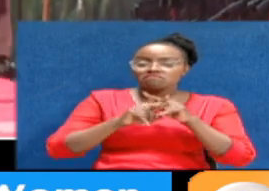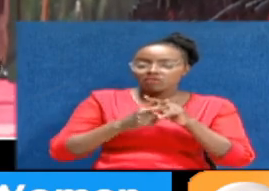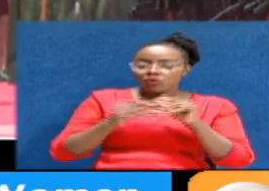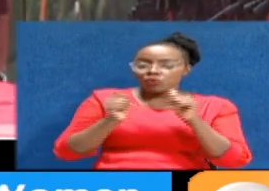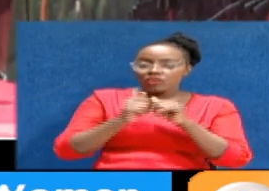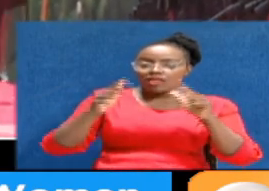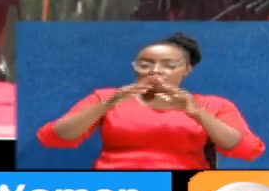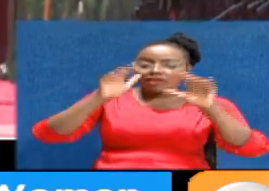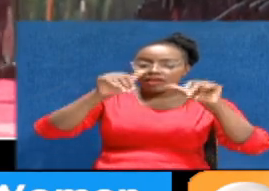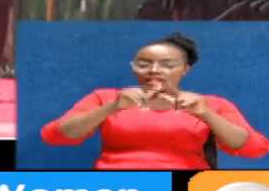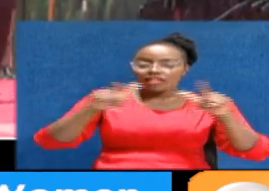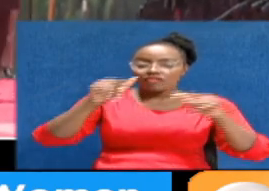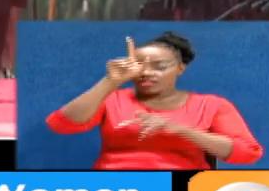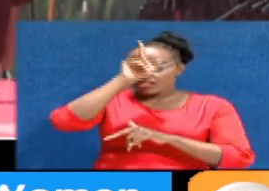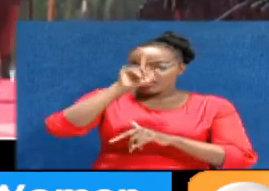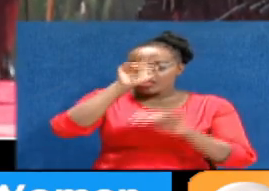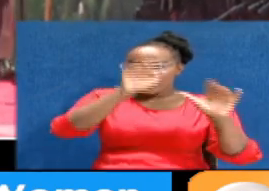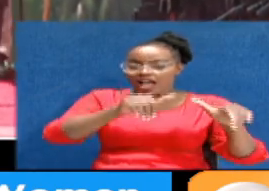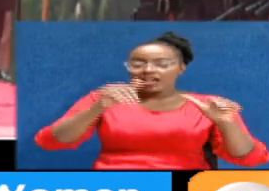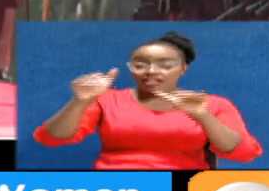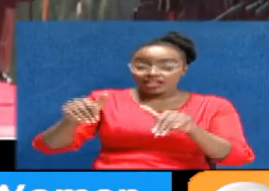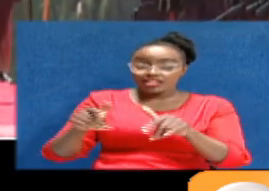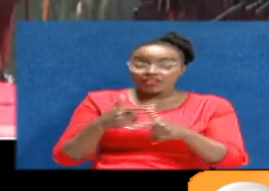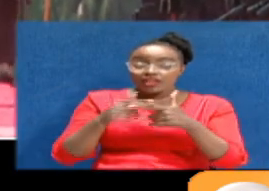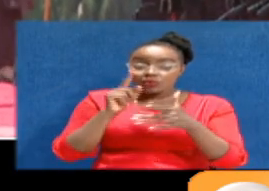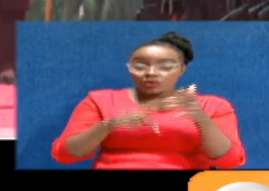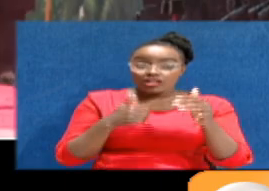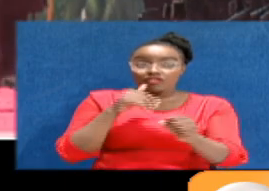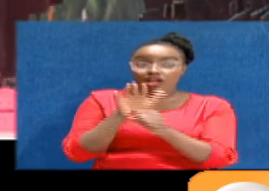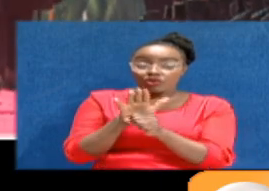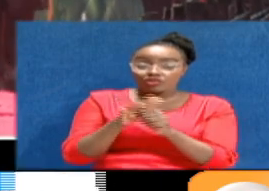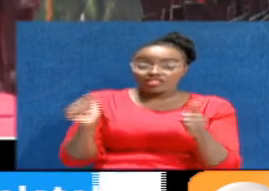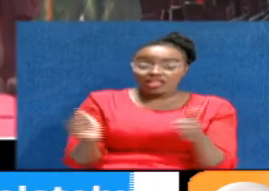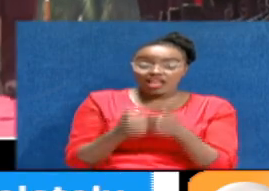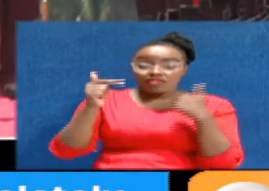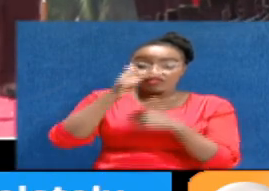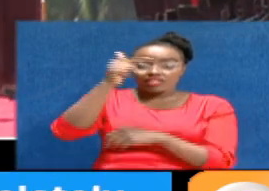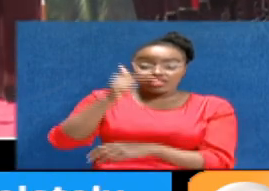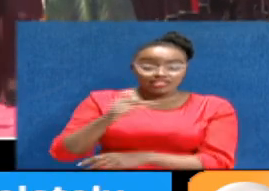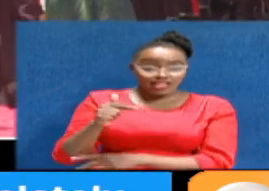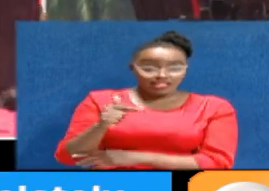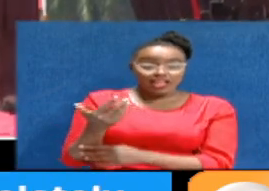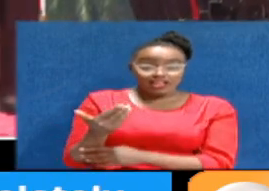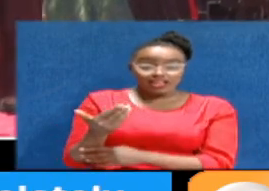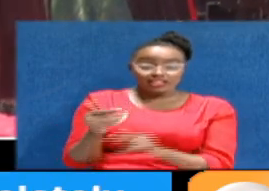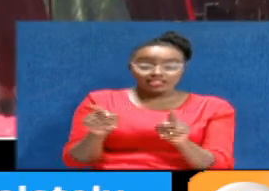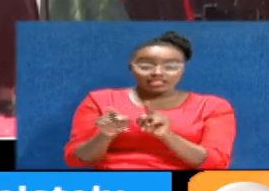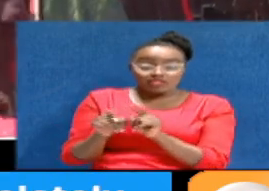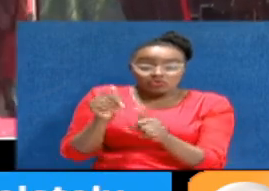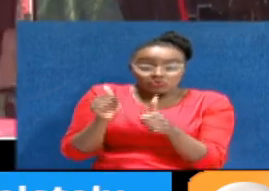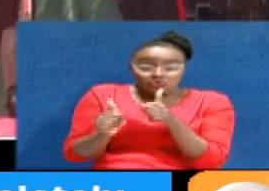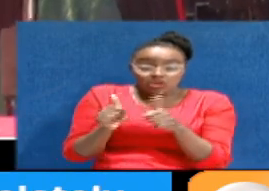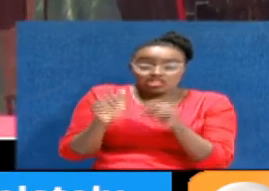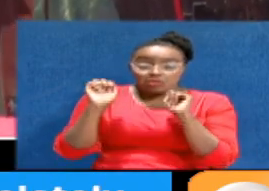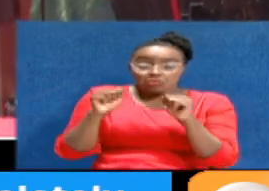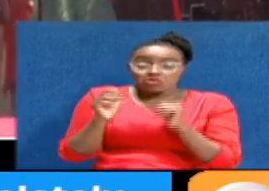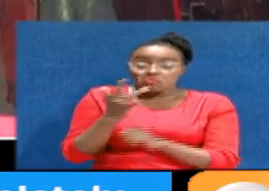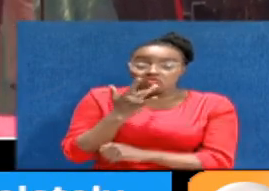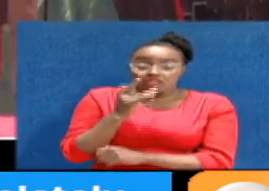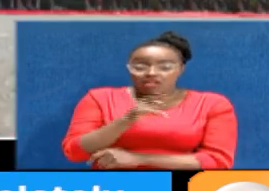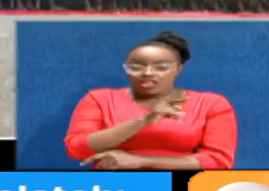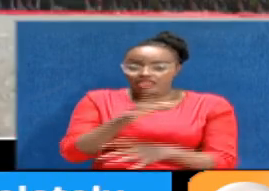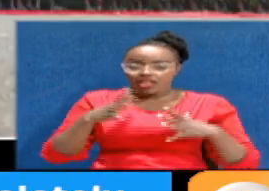large tracts of land, they're doing some serious agriculture. So there's quite a bit that is happening in Tanzania, you know, that favors